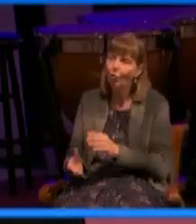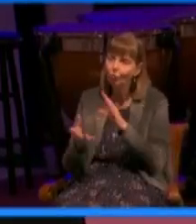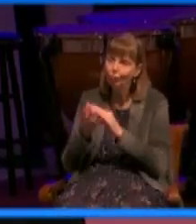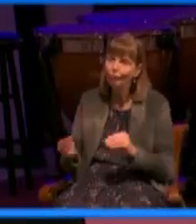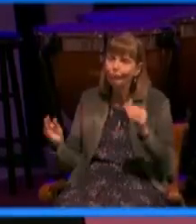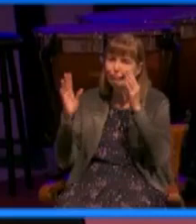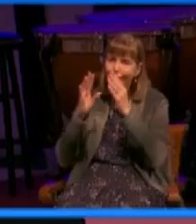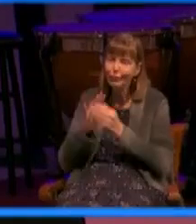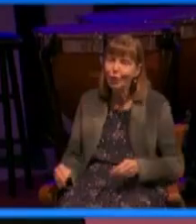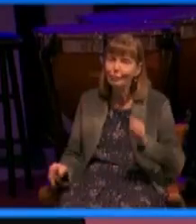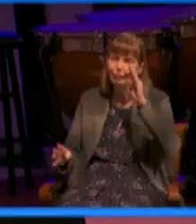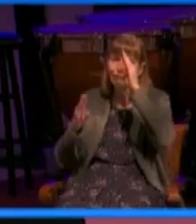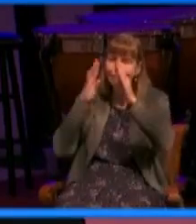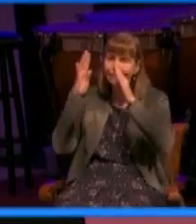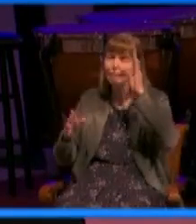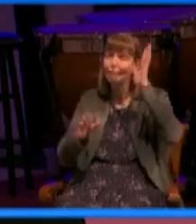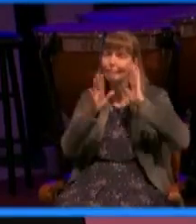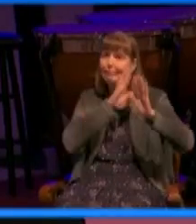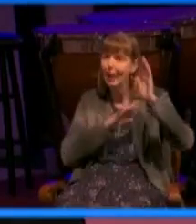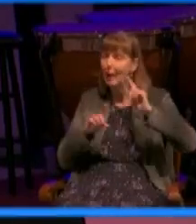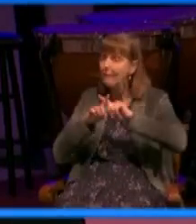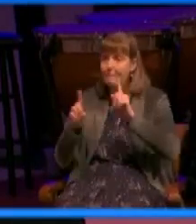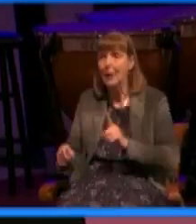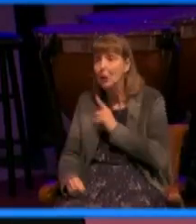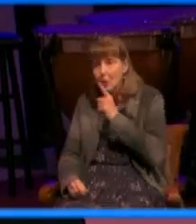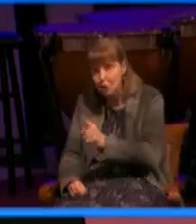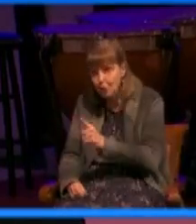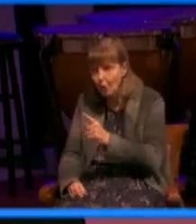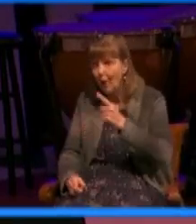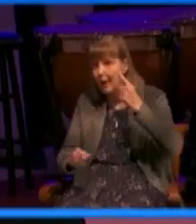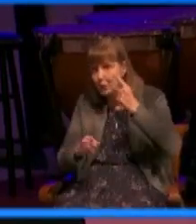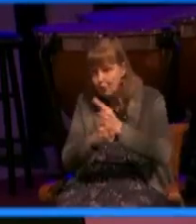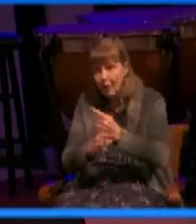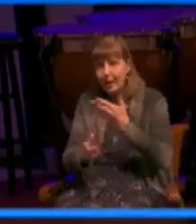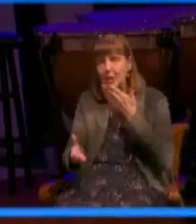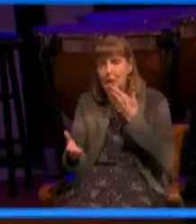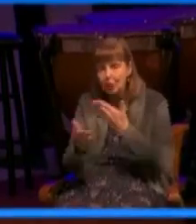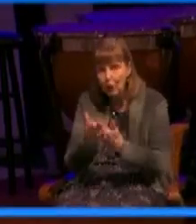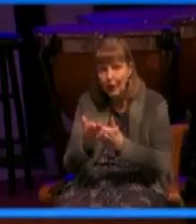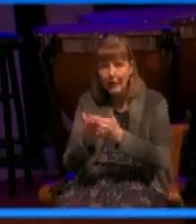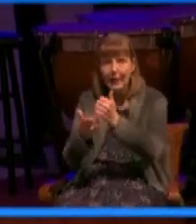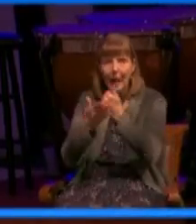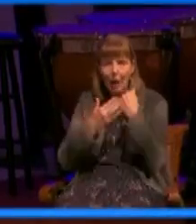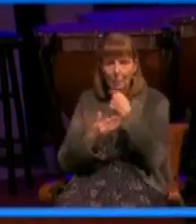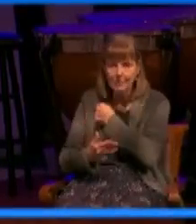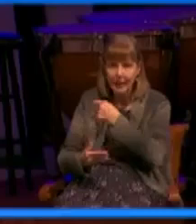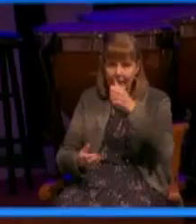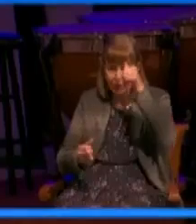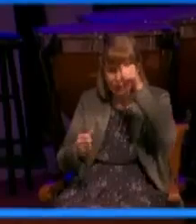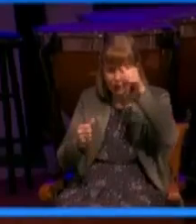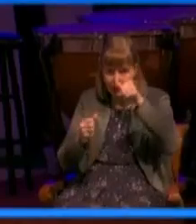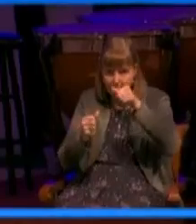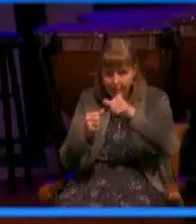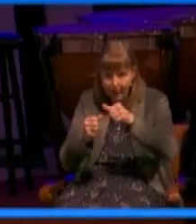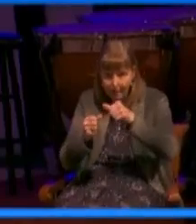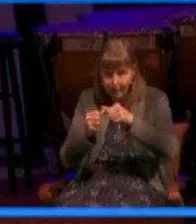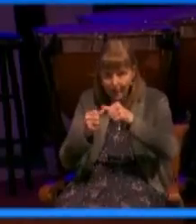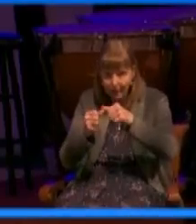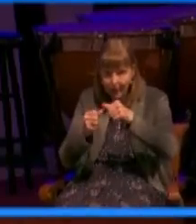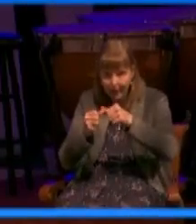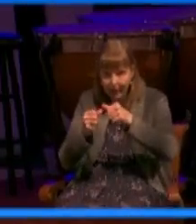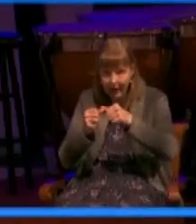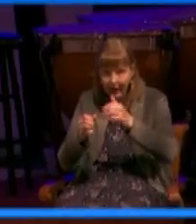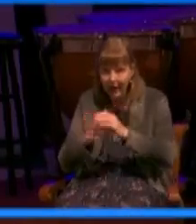it's true and it's right and it's good, and it reminds us that God keeps his